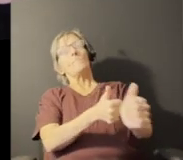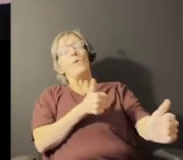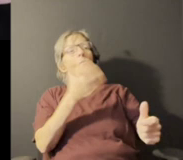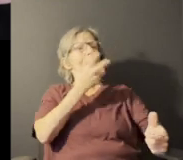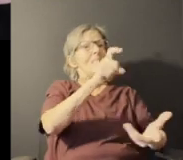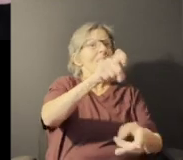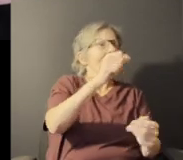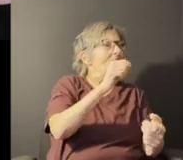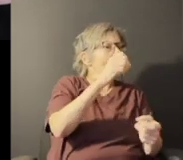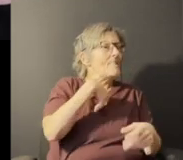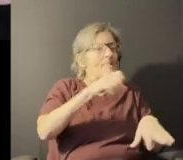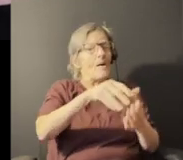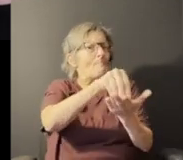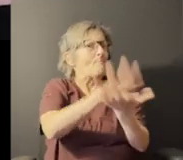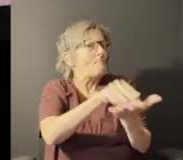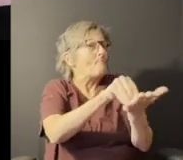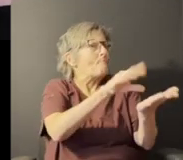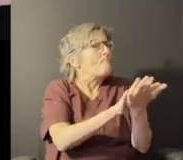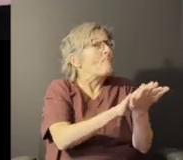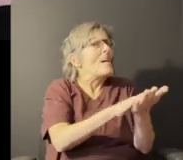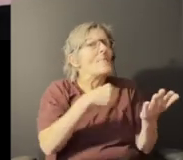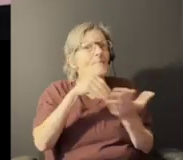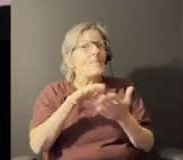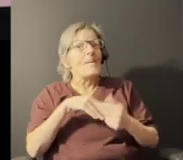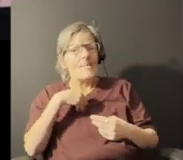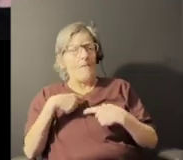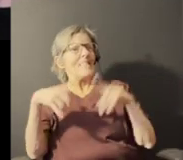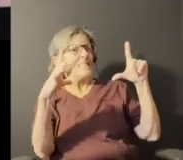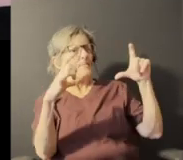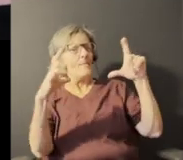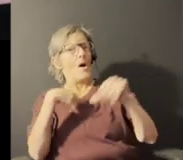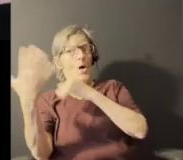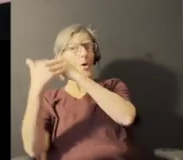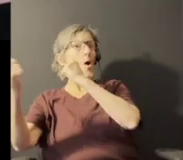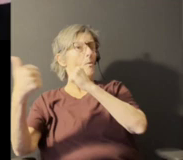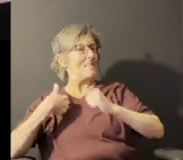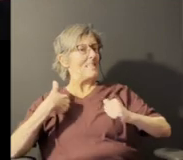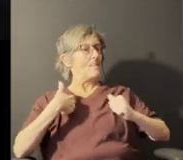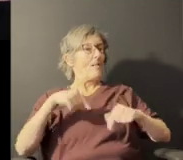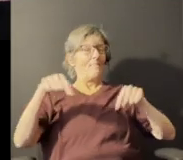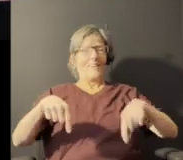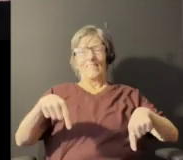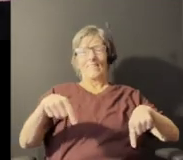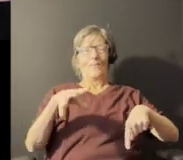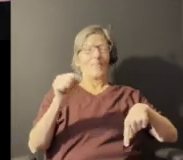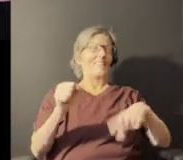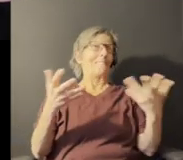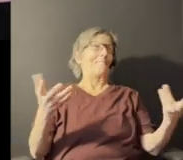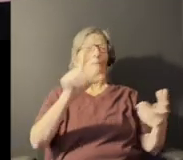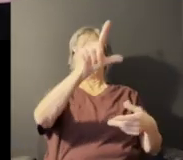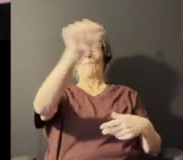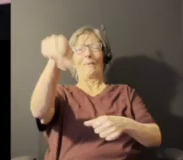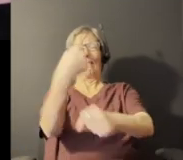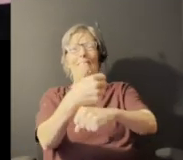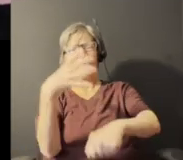where things needed to be documented. And because I always had my camera, I was called upon. And this was, you know, this was